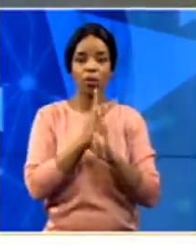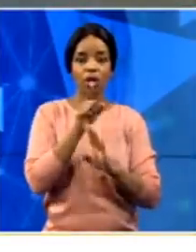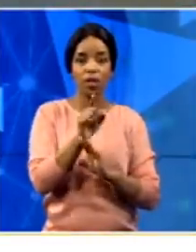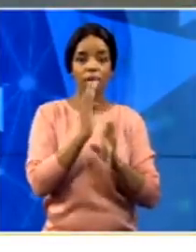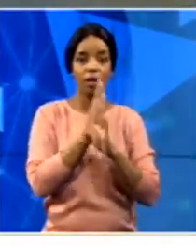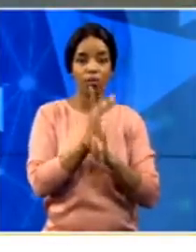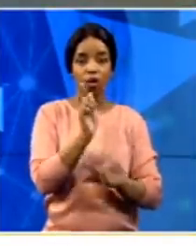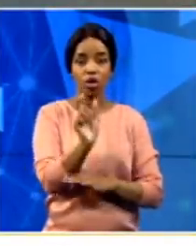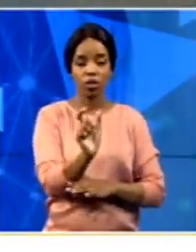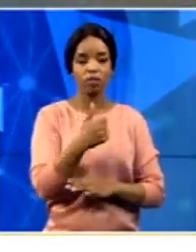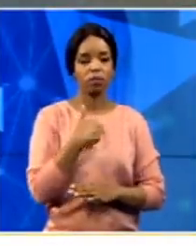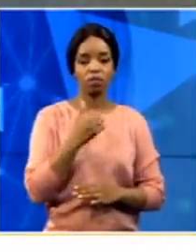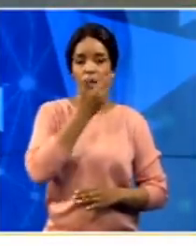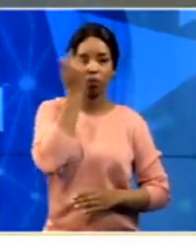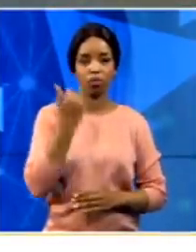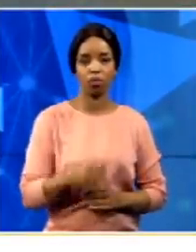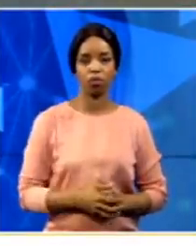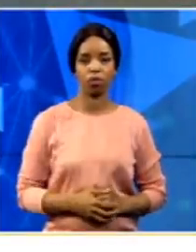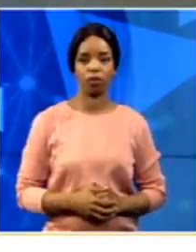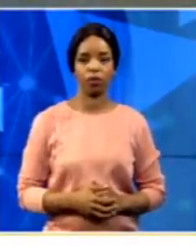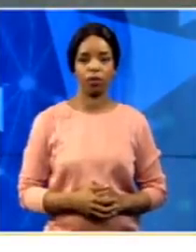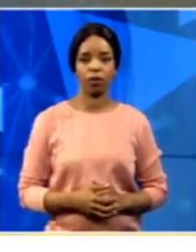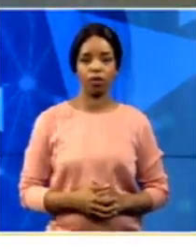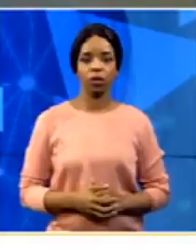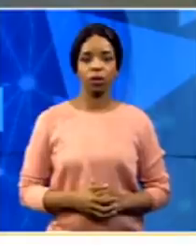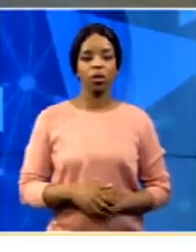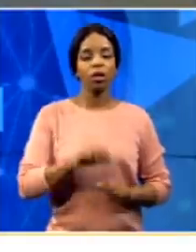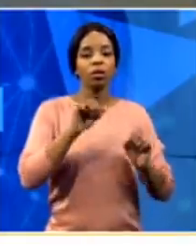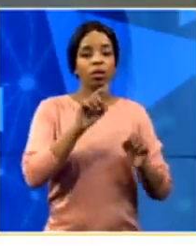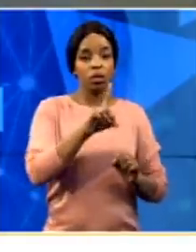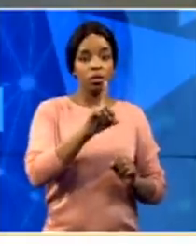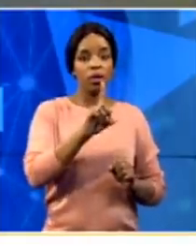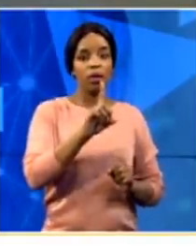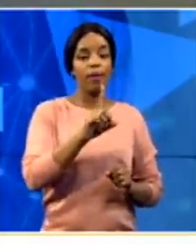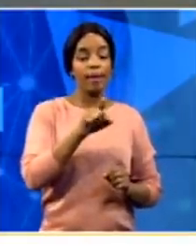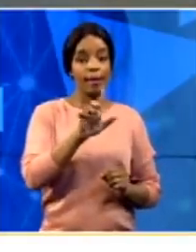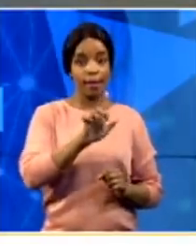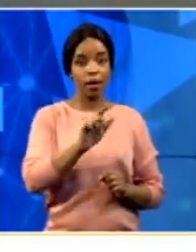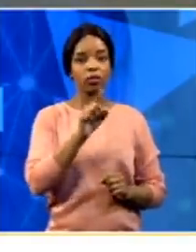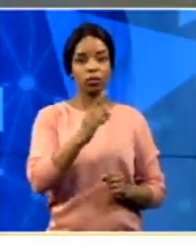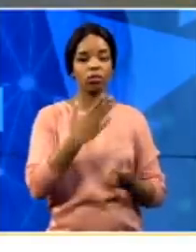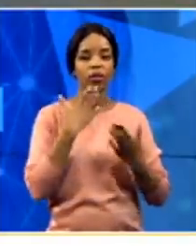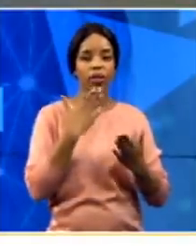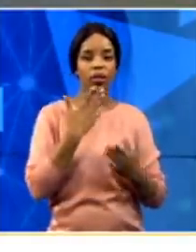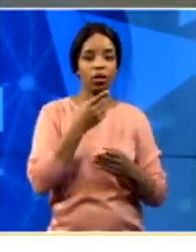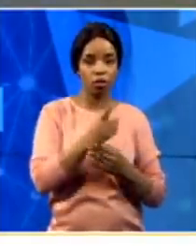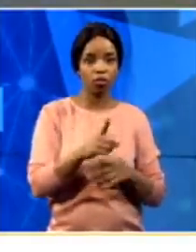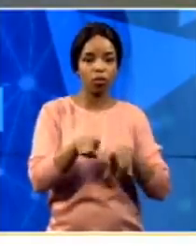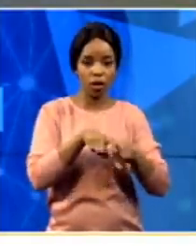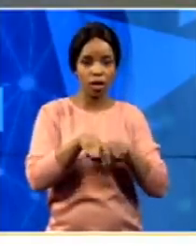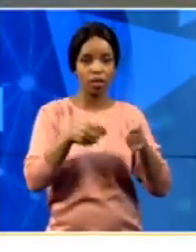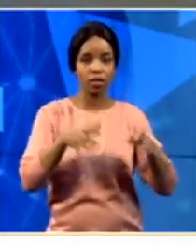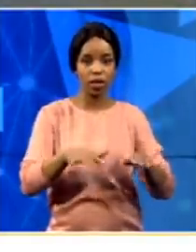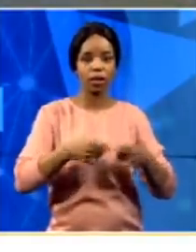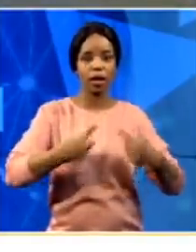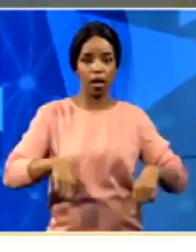here? Yes. But first, let me thank you, Leanne, for testing our website and prove that at least it's working. That's a good